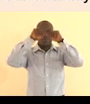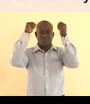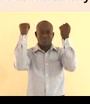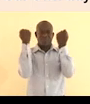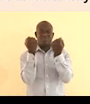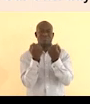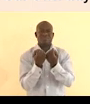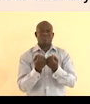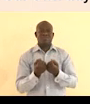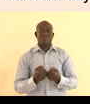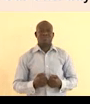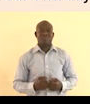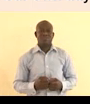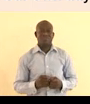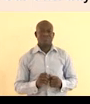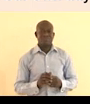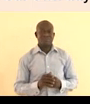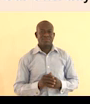society?